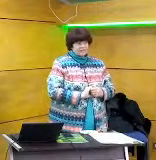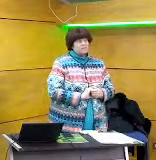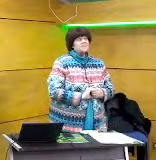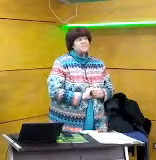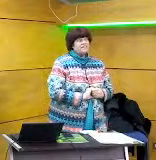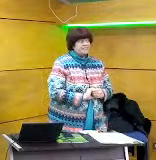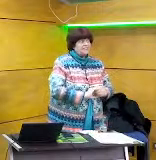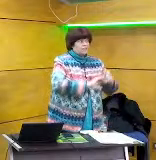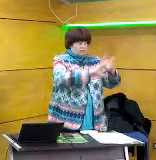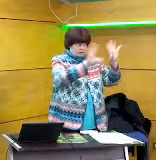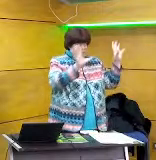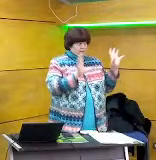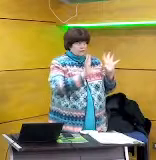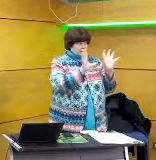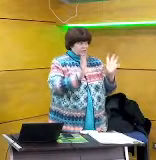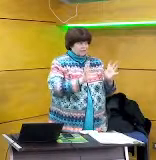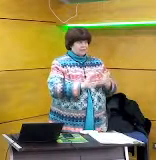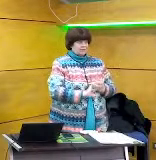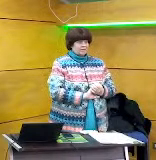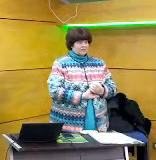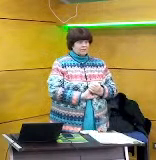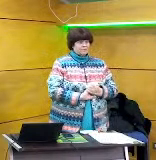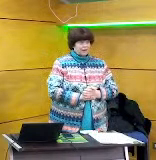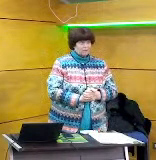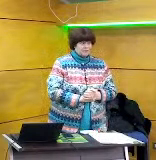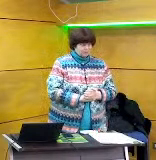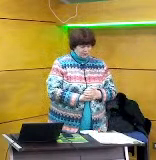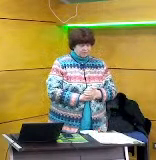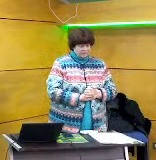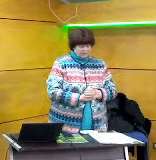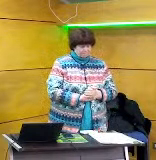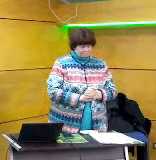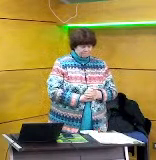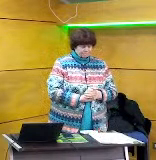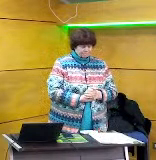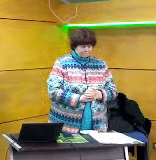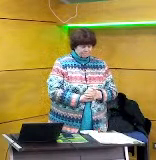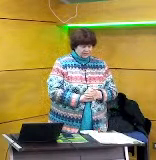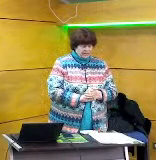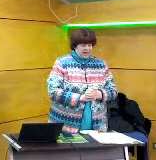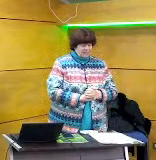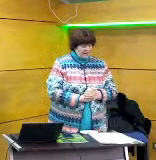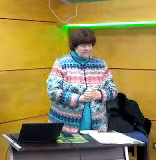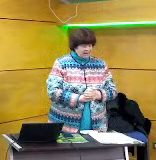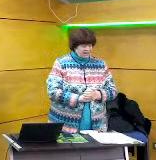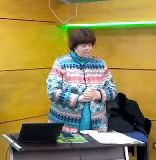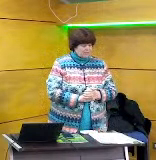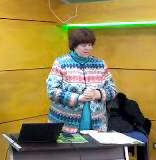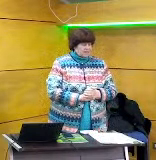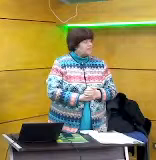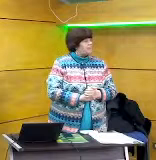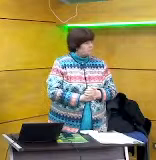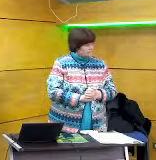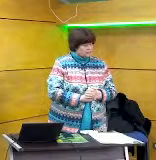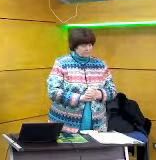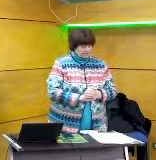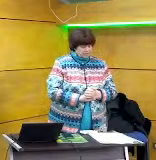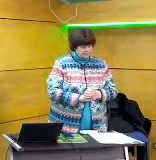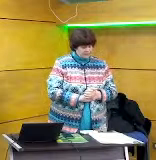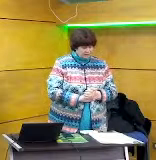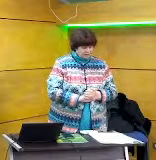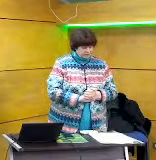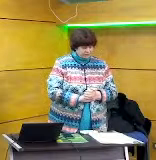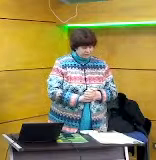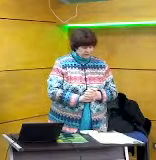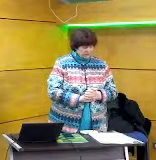can start to hear their environment around them. At that time, their ears are